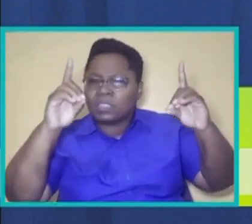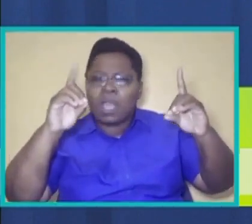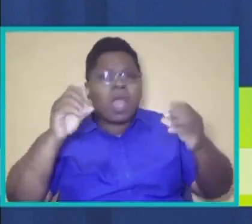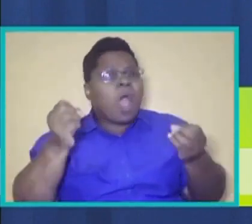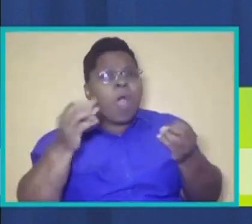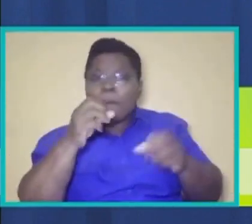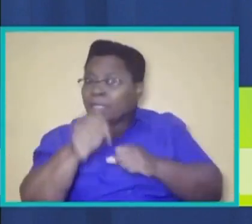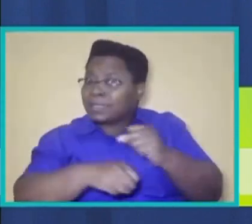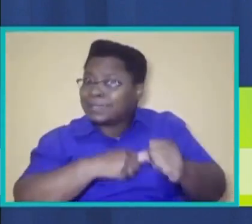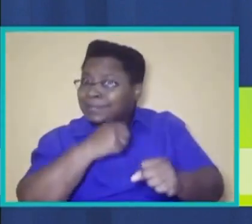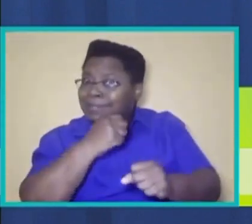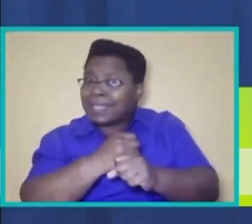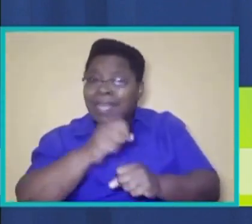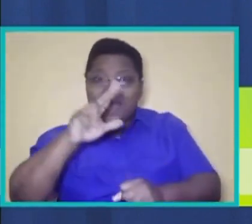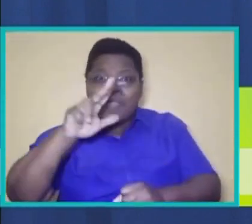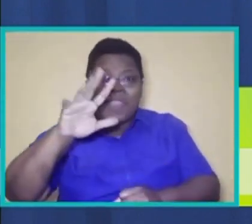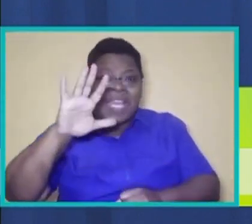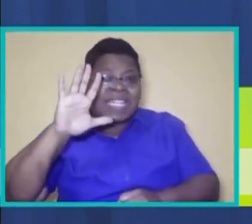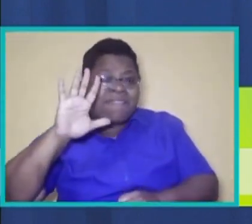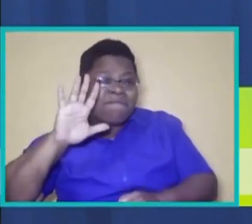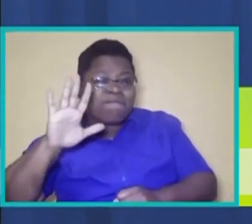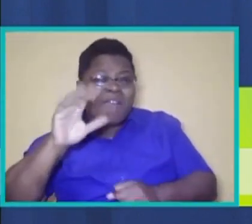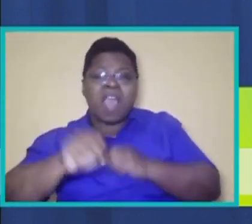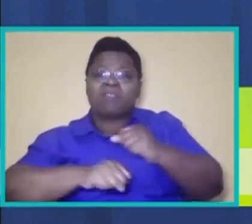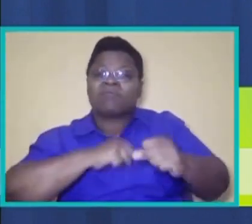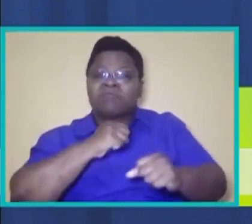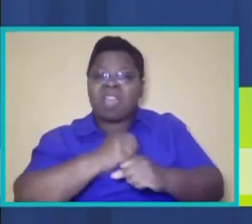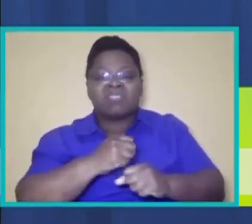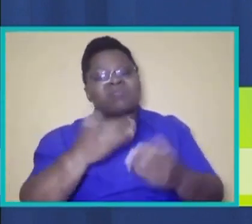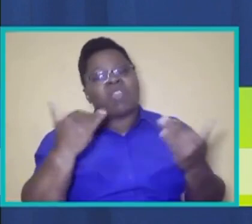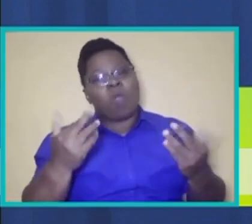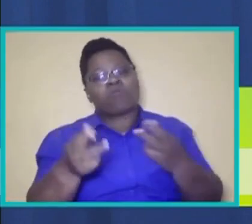some ideas that I have about the